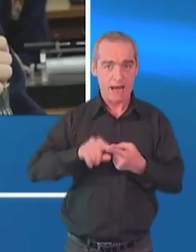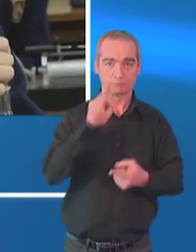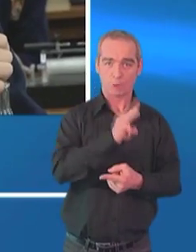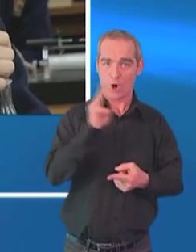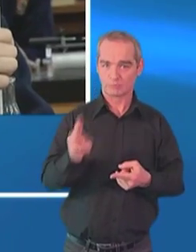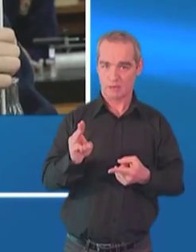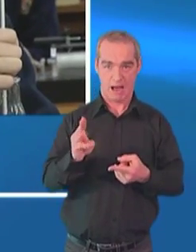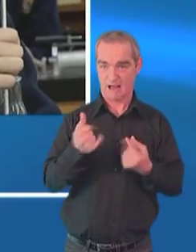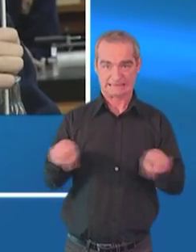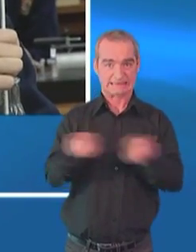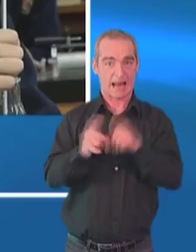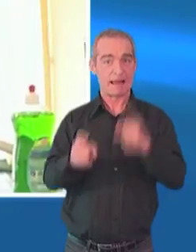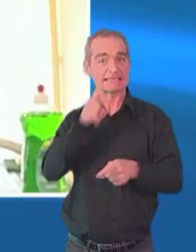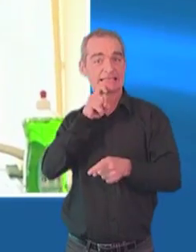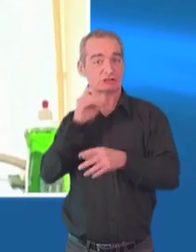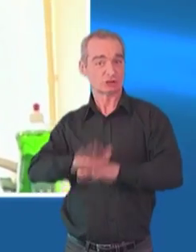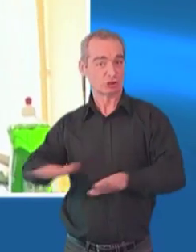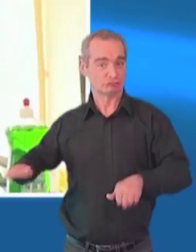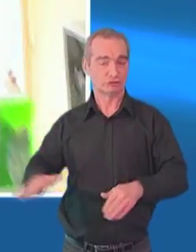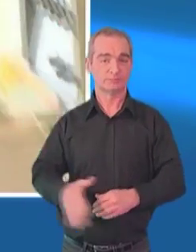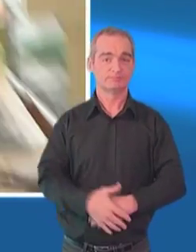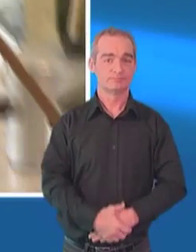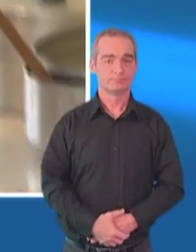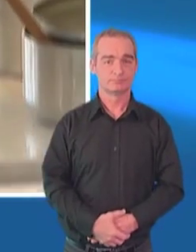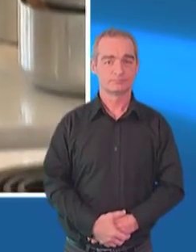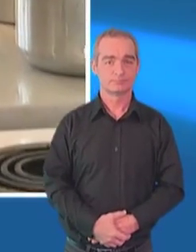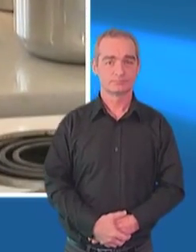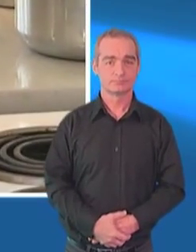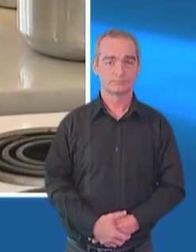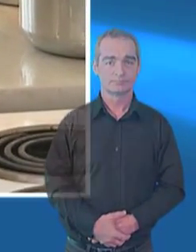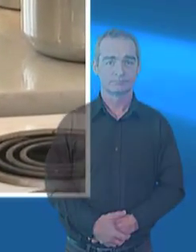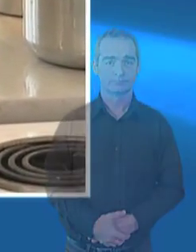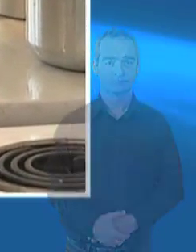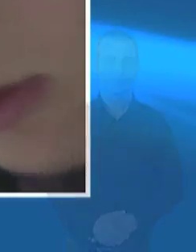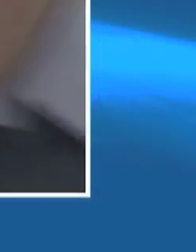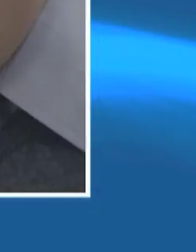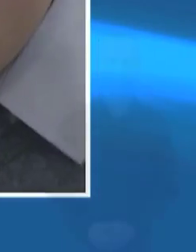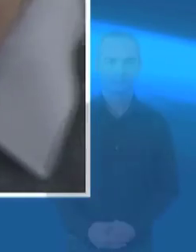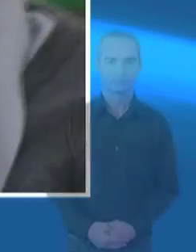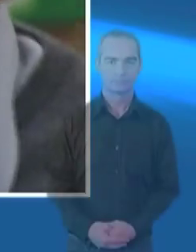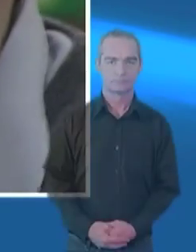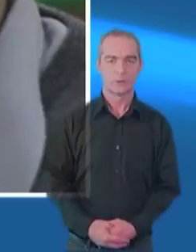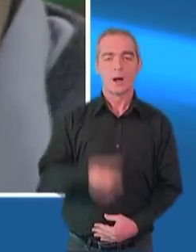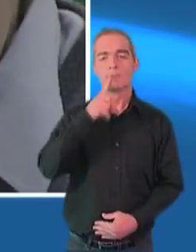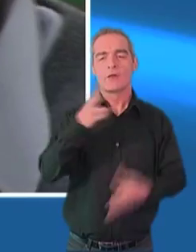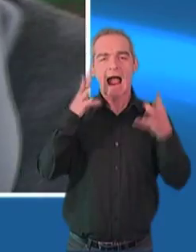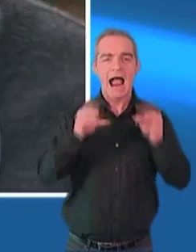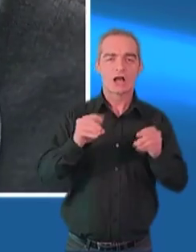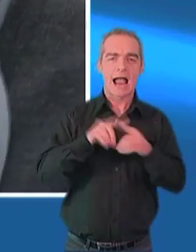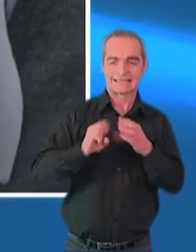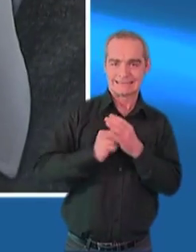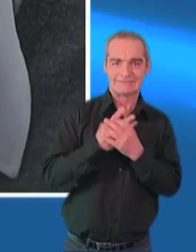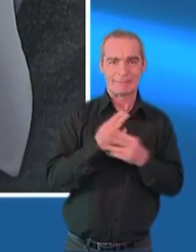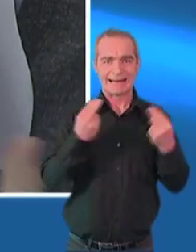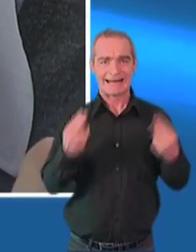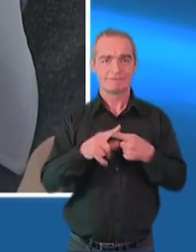through their primary and post-primary years are no different from those of hearing children. However, the education and development